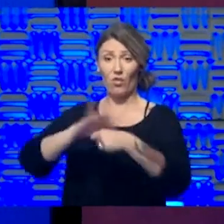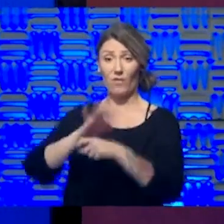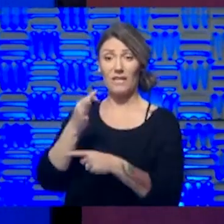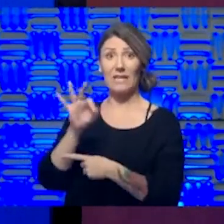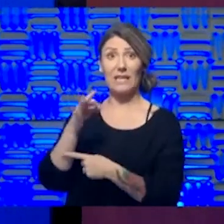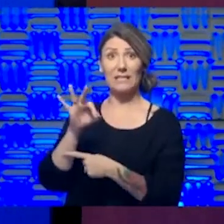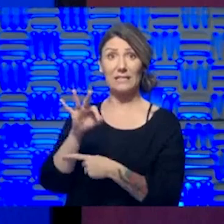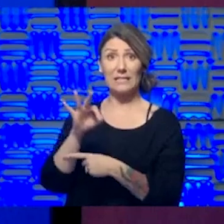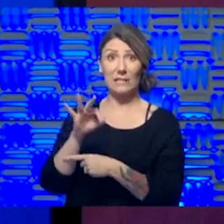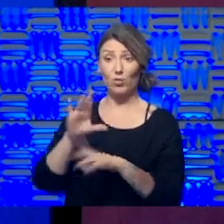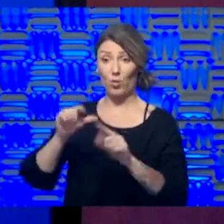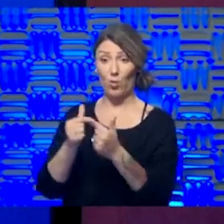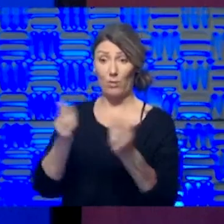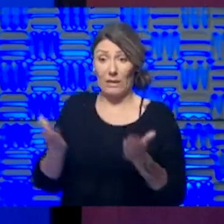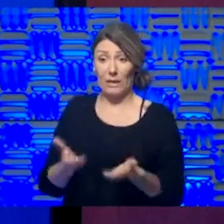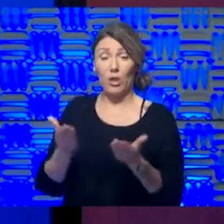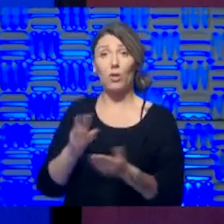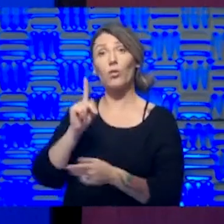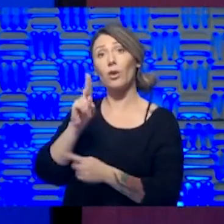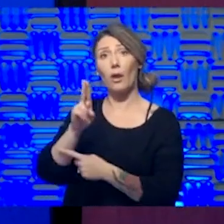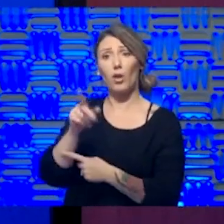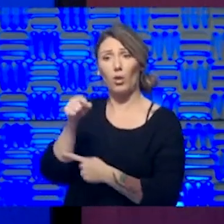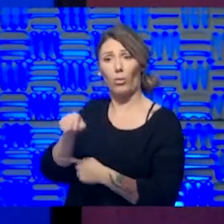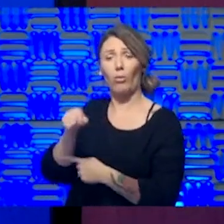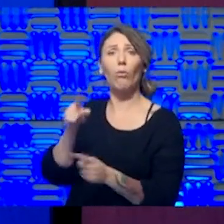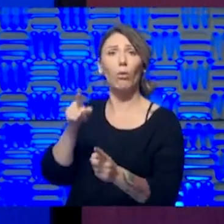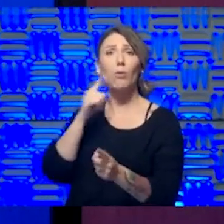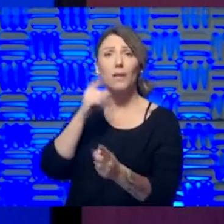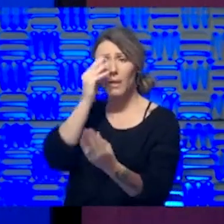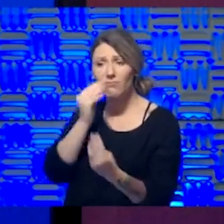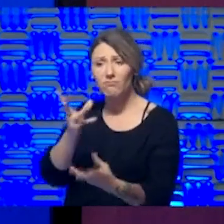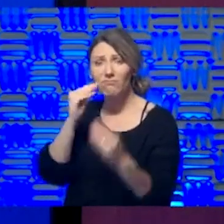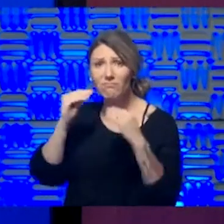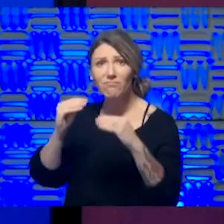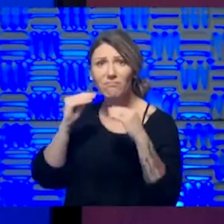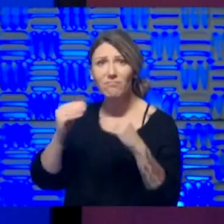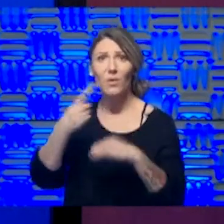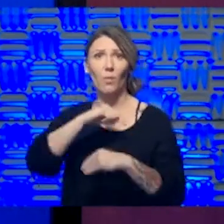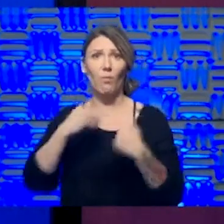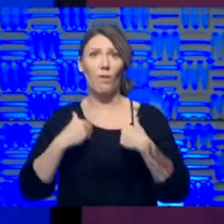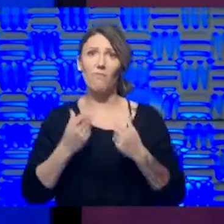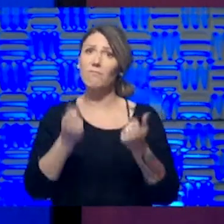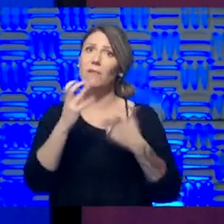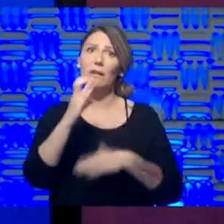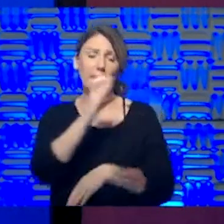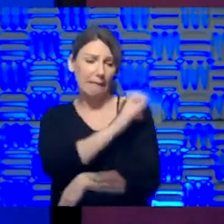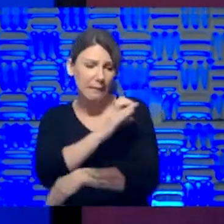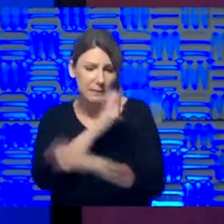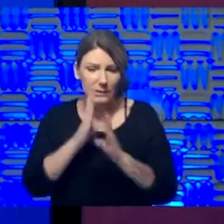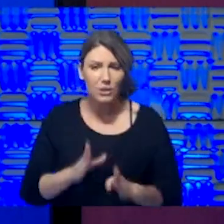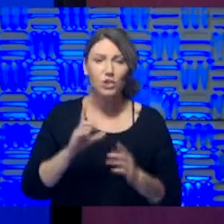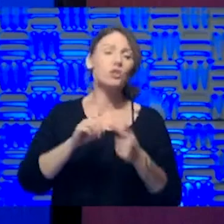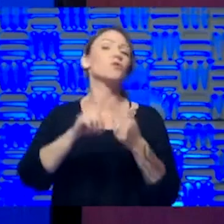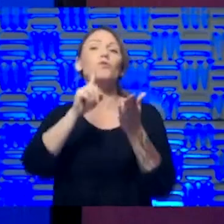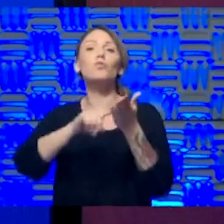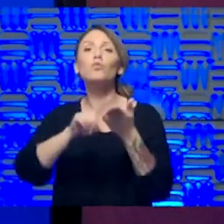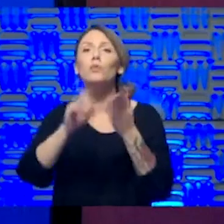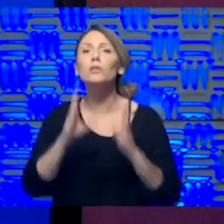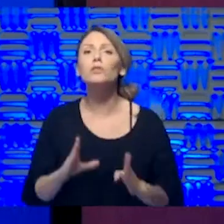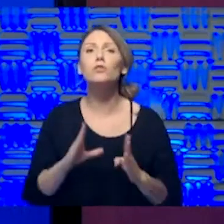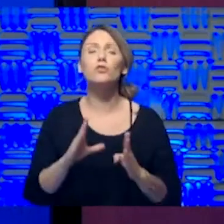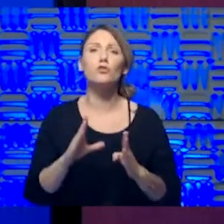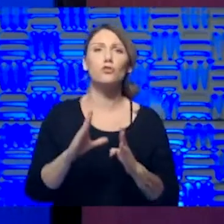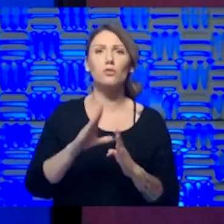at KU. And we've had lots of clinicians, we've had lots of researchers participate and collaborate in designing some of